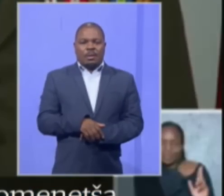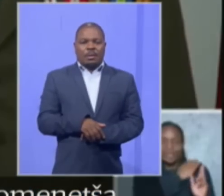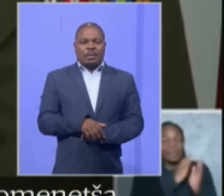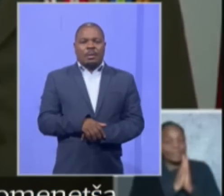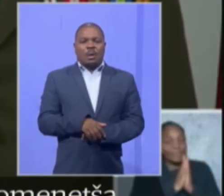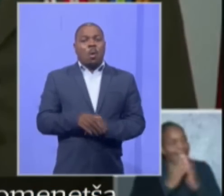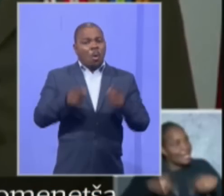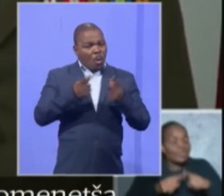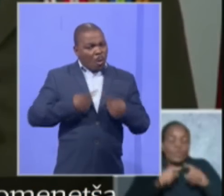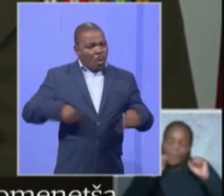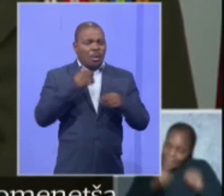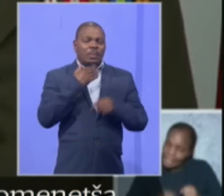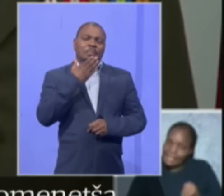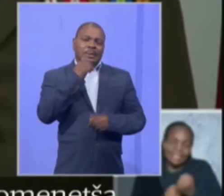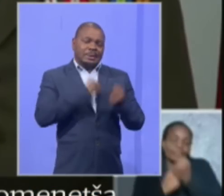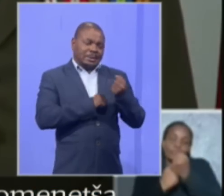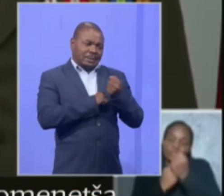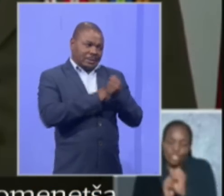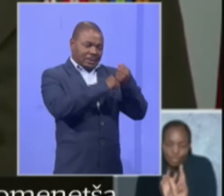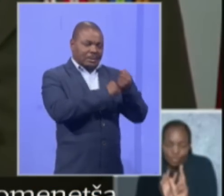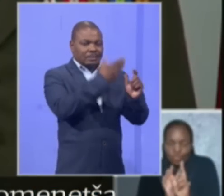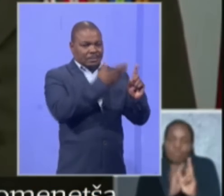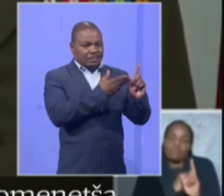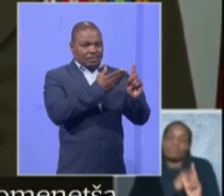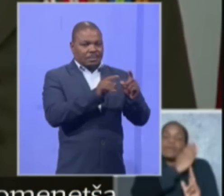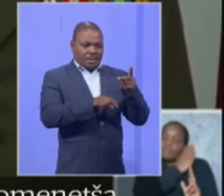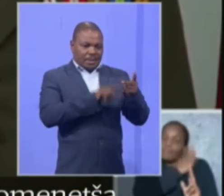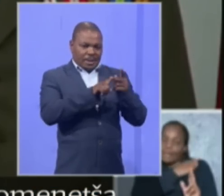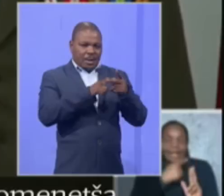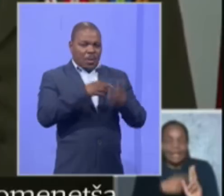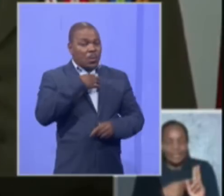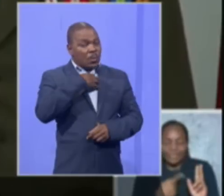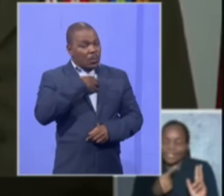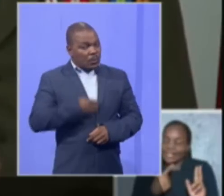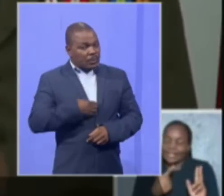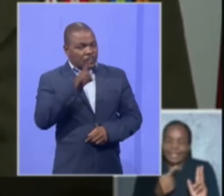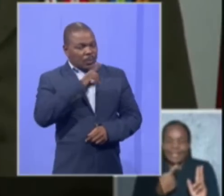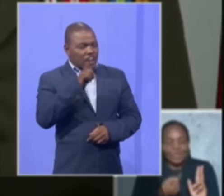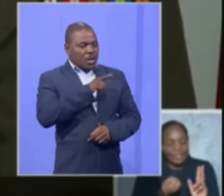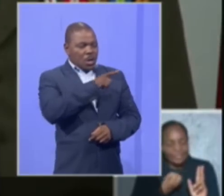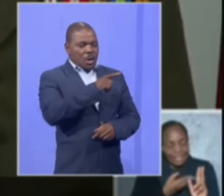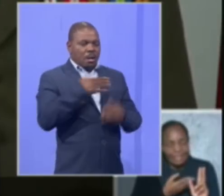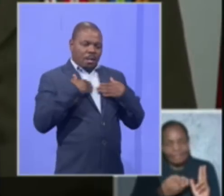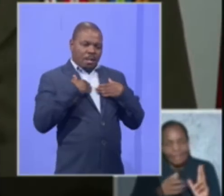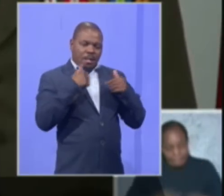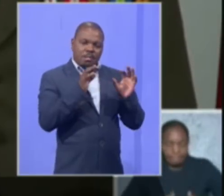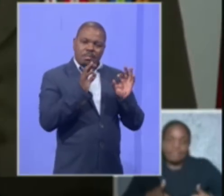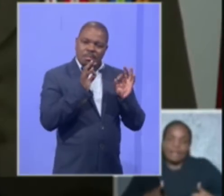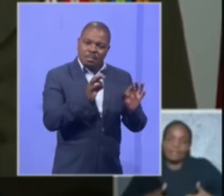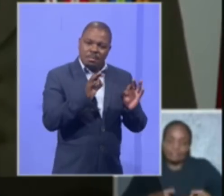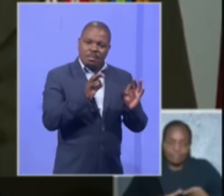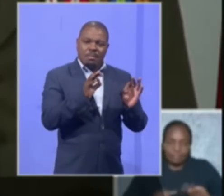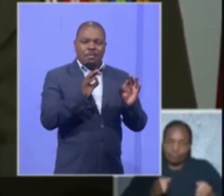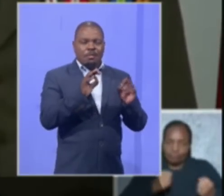all support her and wish her good health,